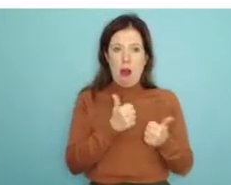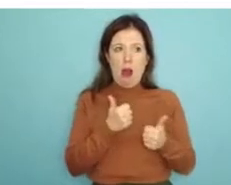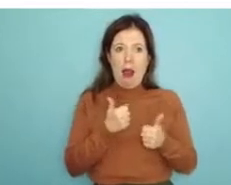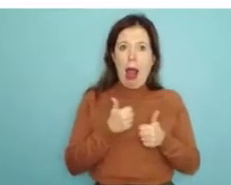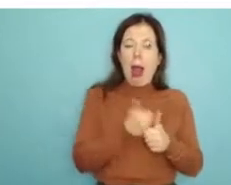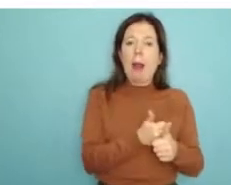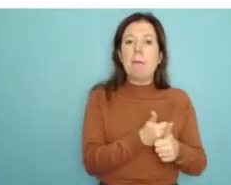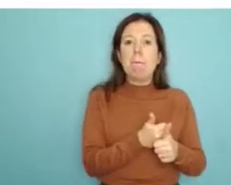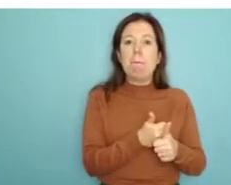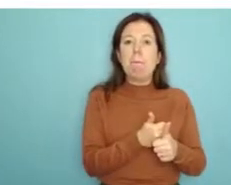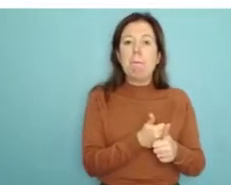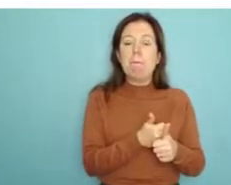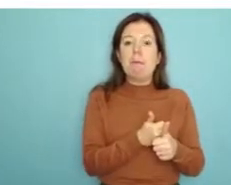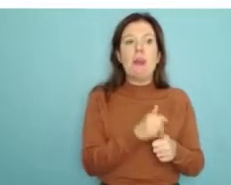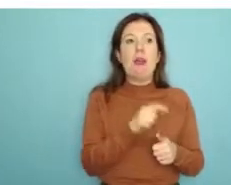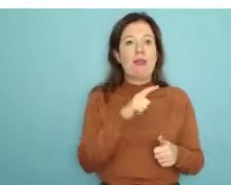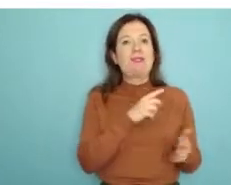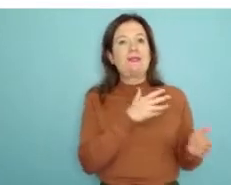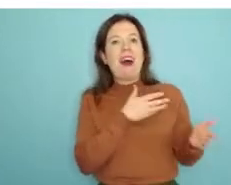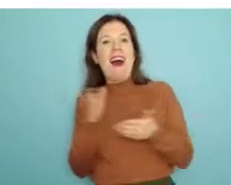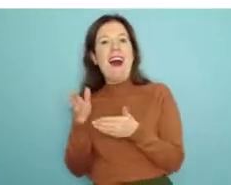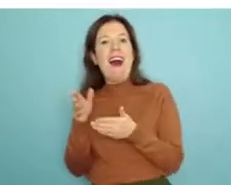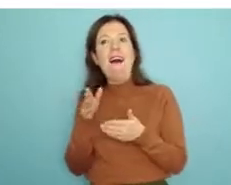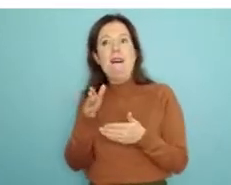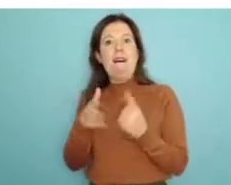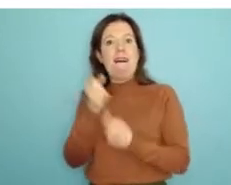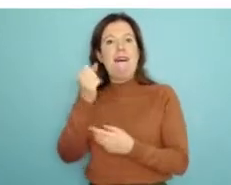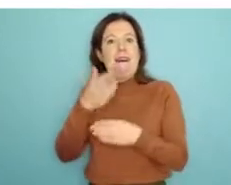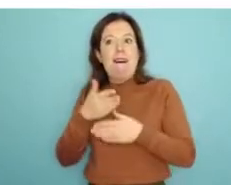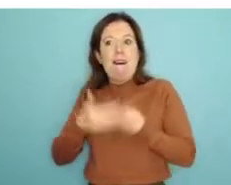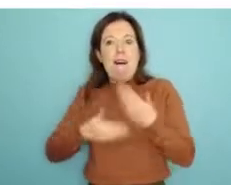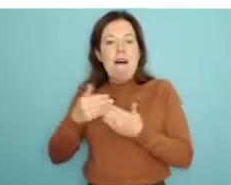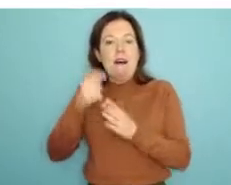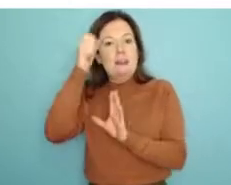what started me off on this journey to become a psychologist. But